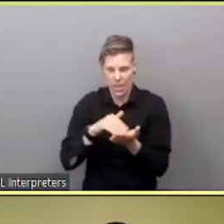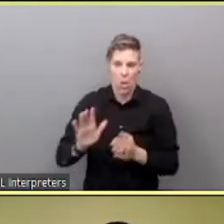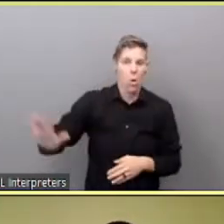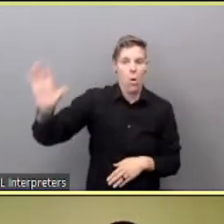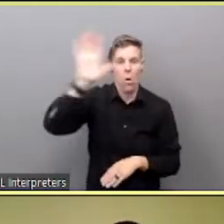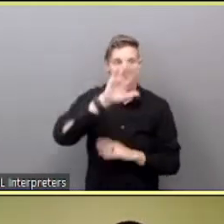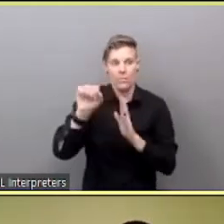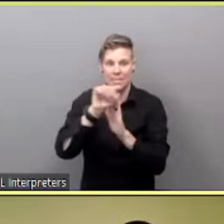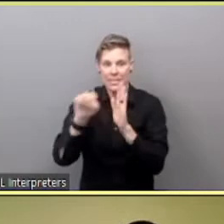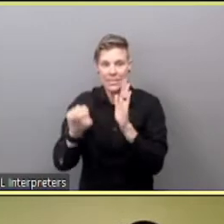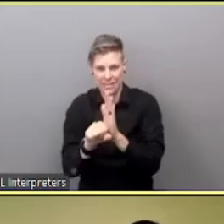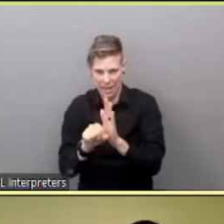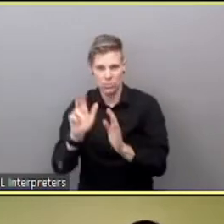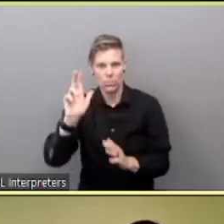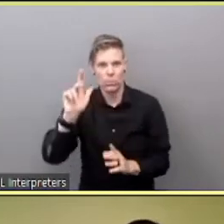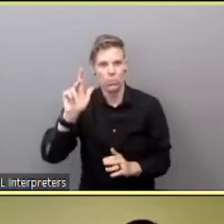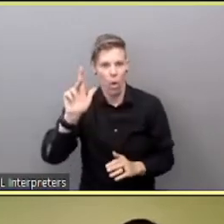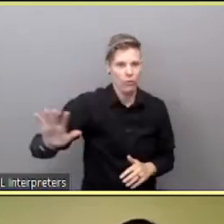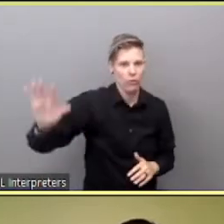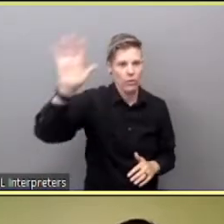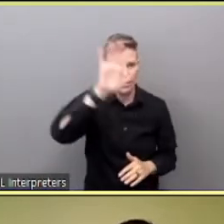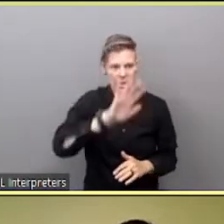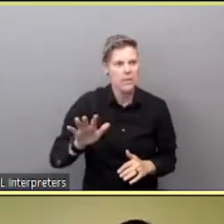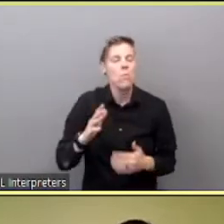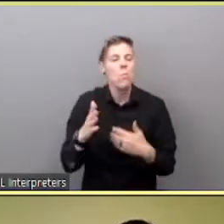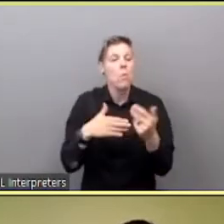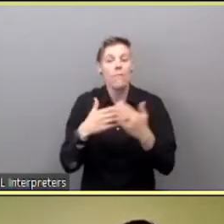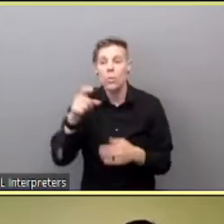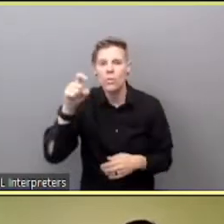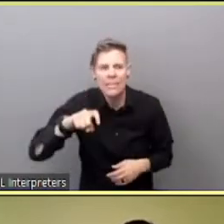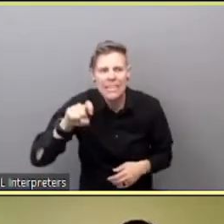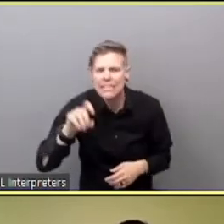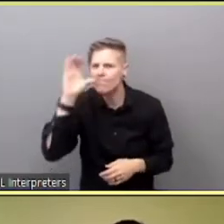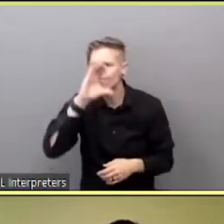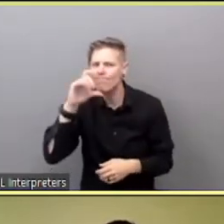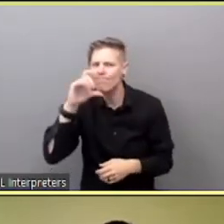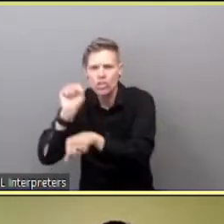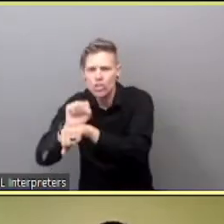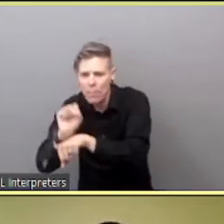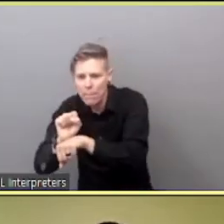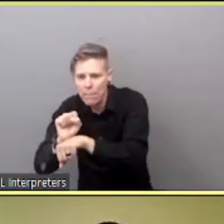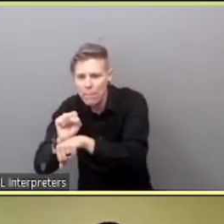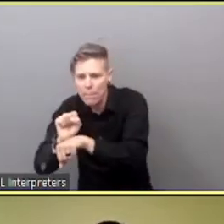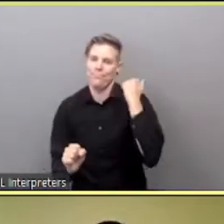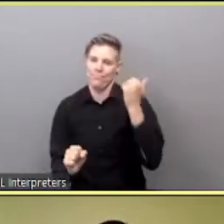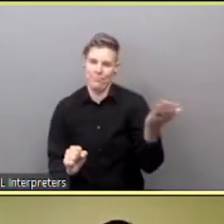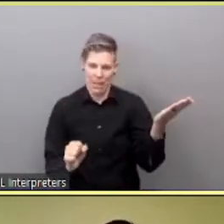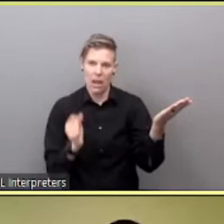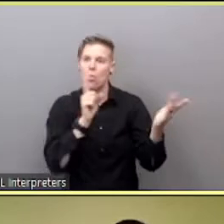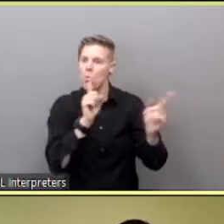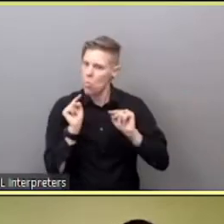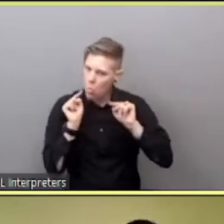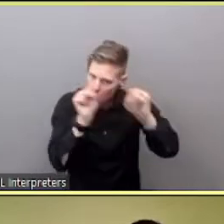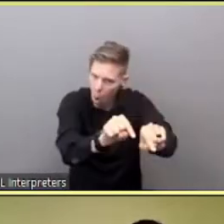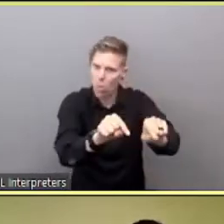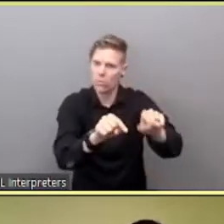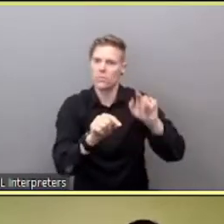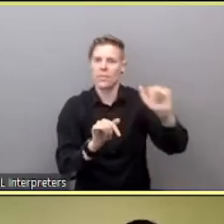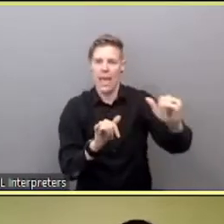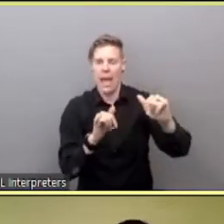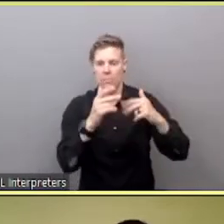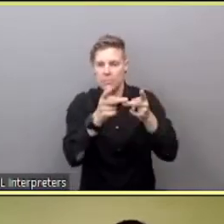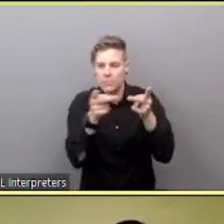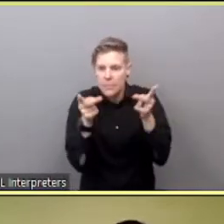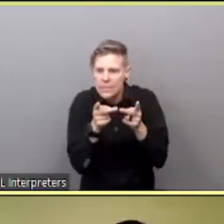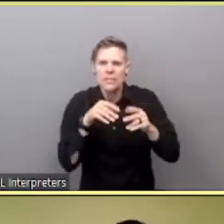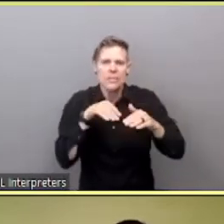for whatever assistance they need to get to work, or to do work. So over the last several months, we of course have been doing